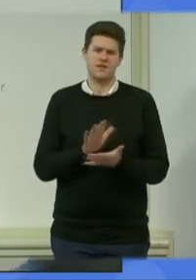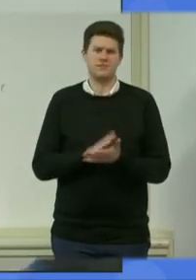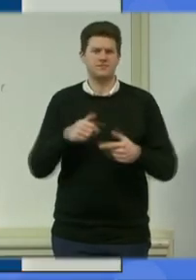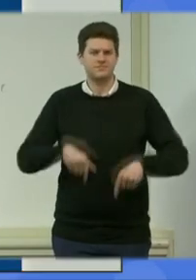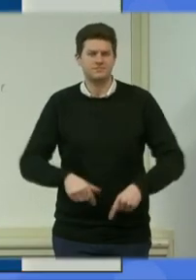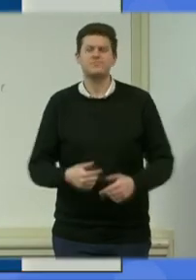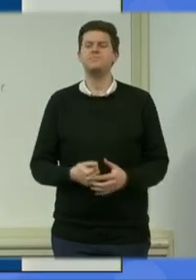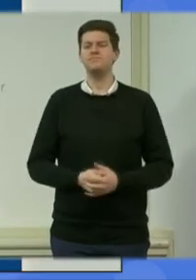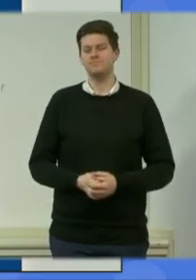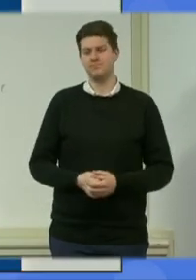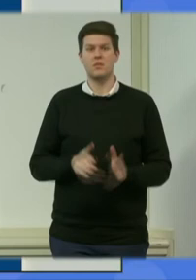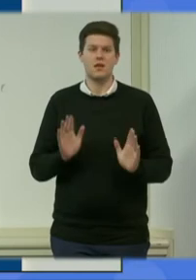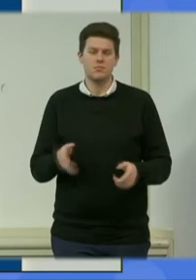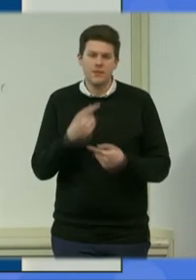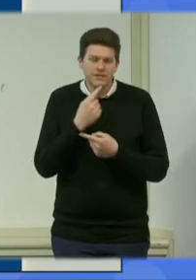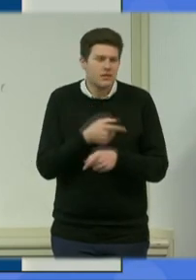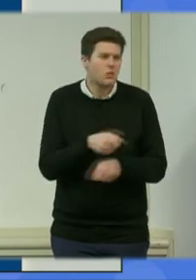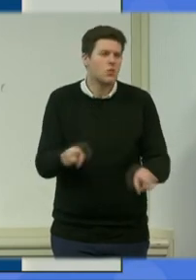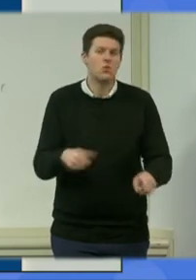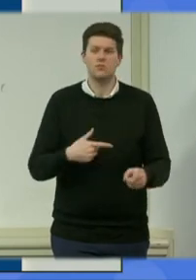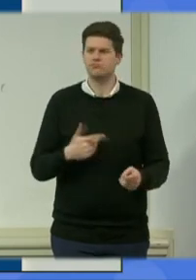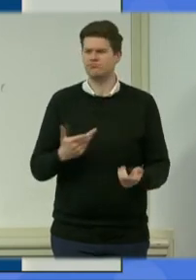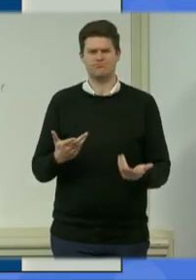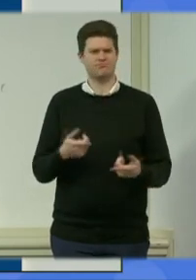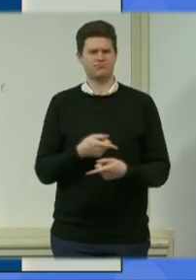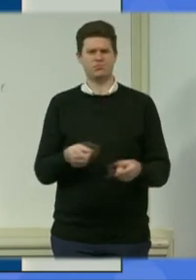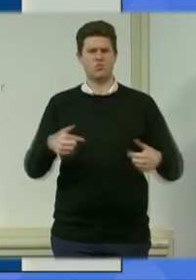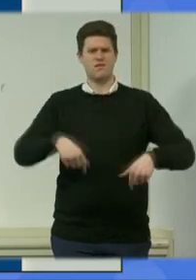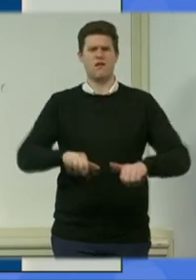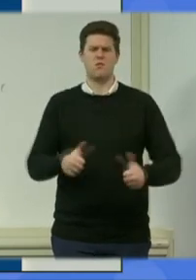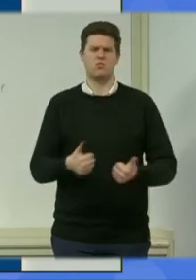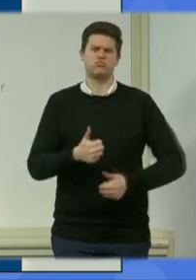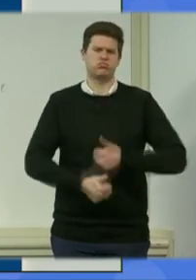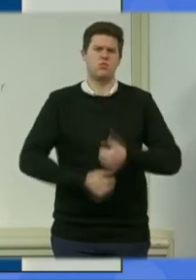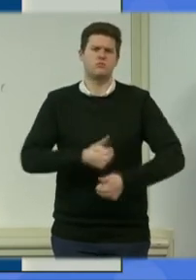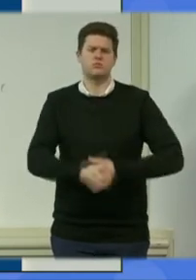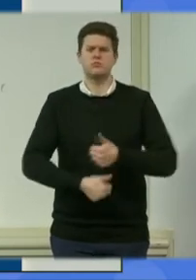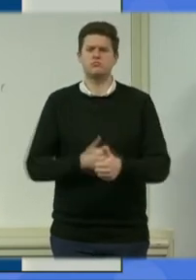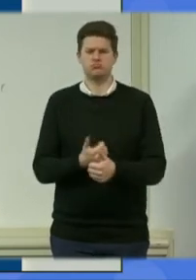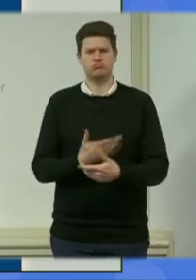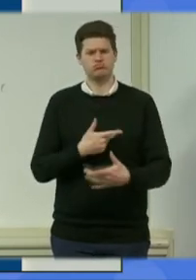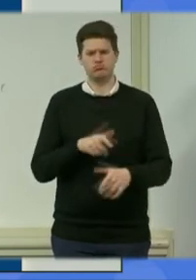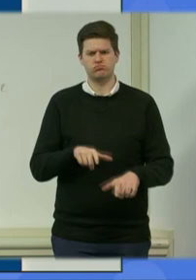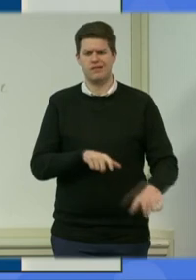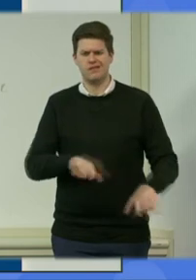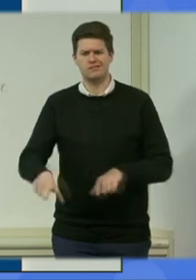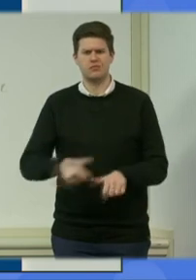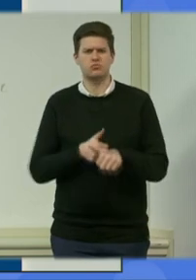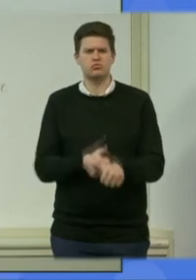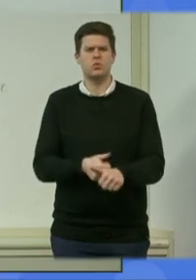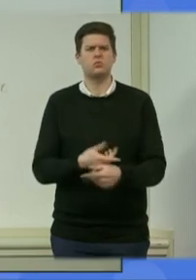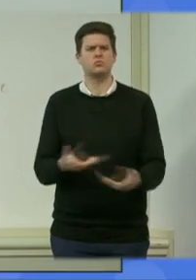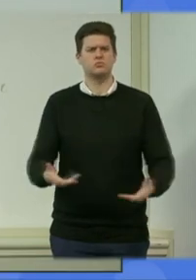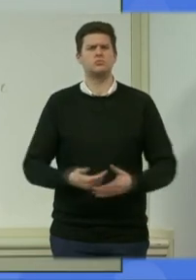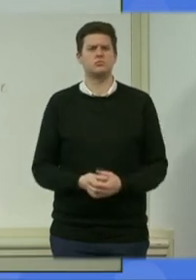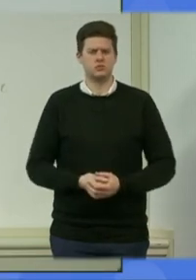say, I love what you're doing here. I think it's amazing. And anything that I can do to support this, I was so chuffed to be invited to